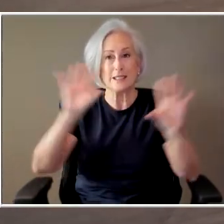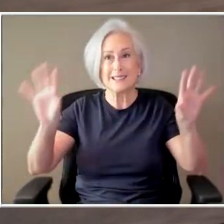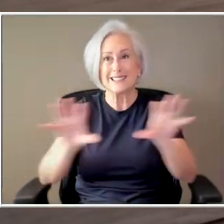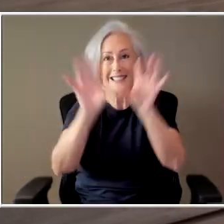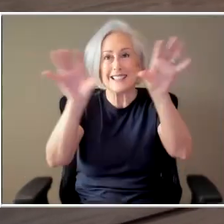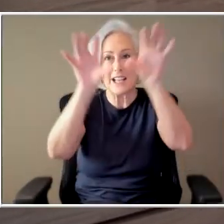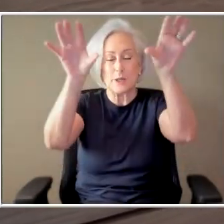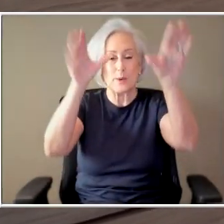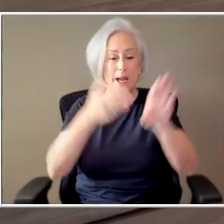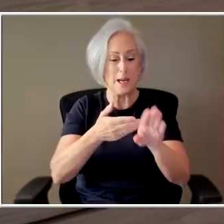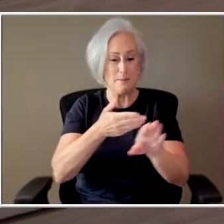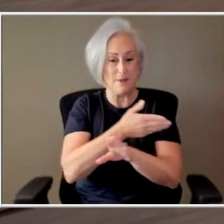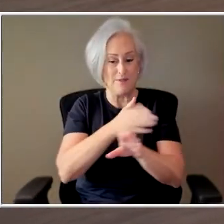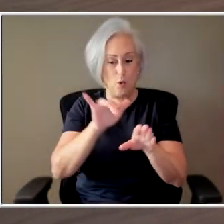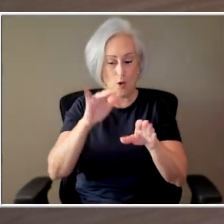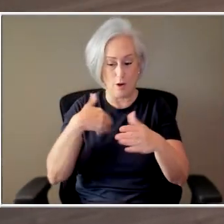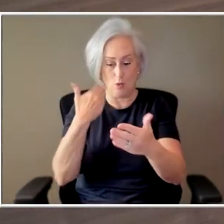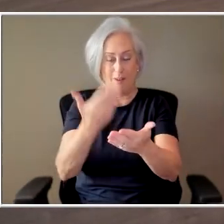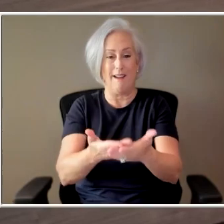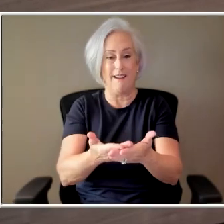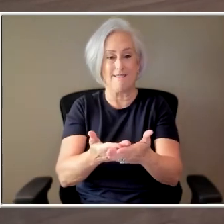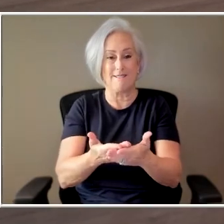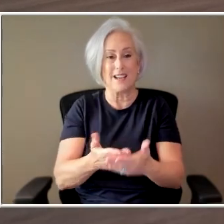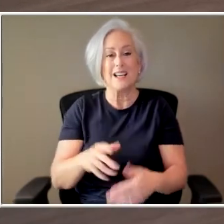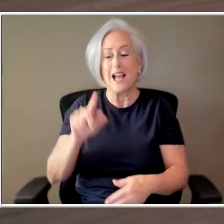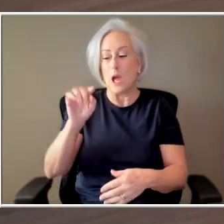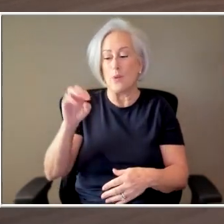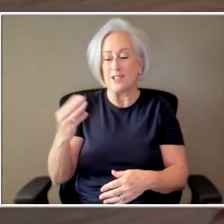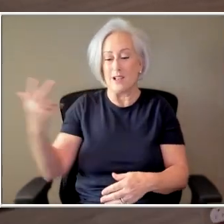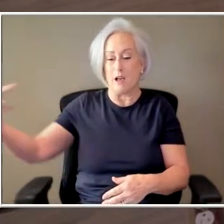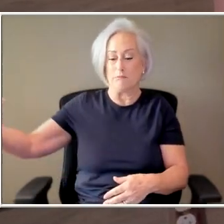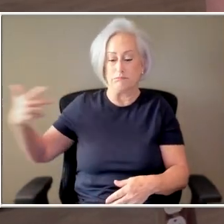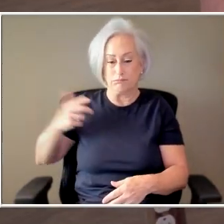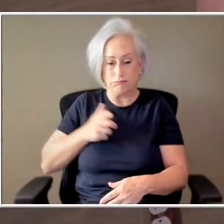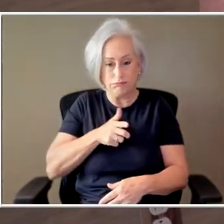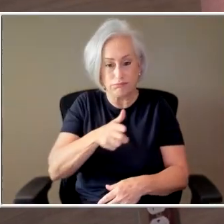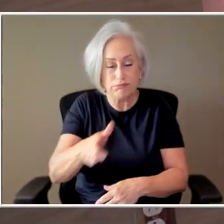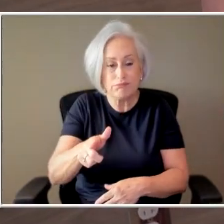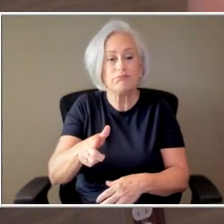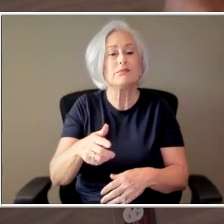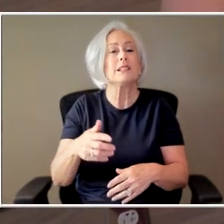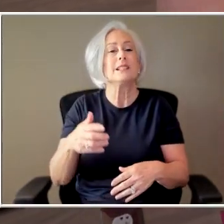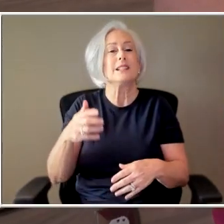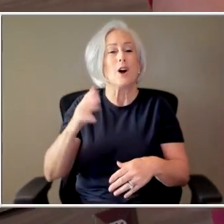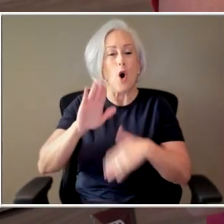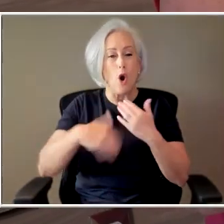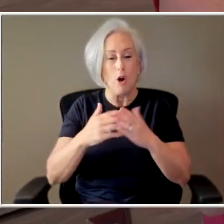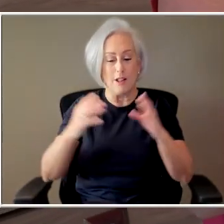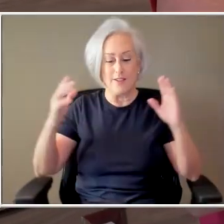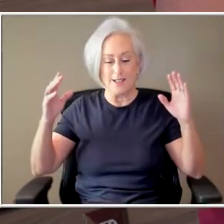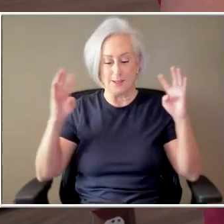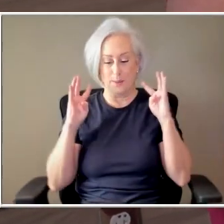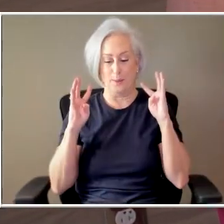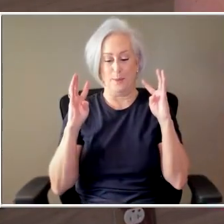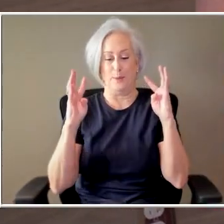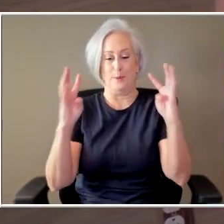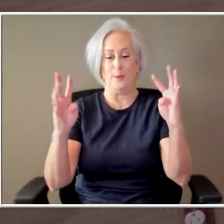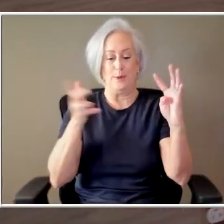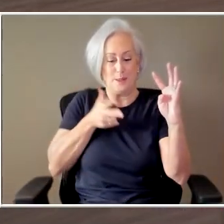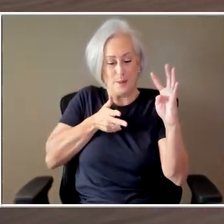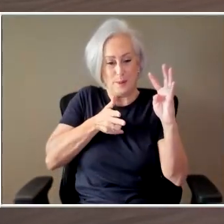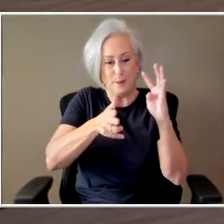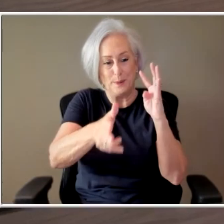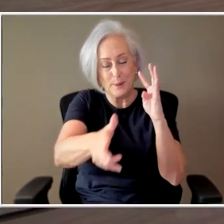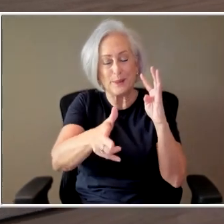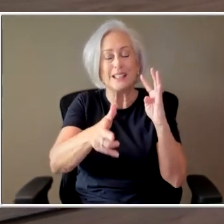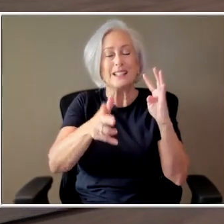that celebration, right as Tom was turning that corner, all of us were in a tunnel to have him kind of celebrate through, and then we